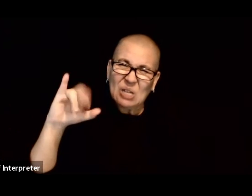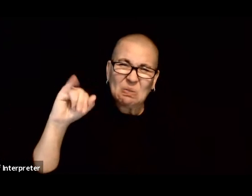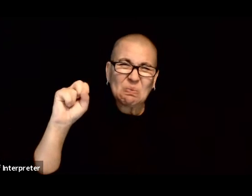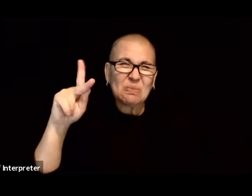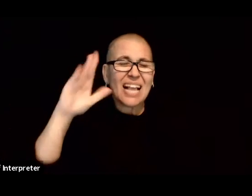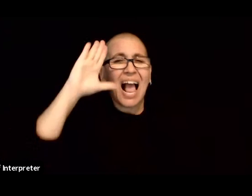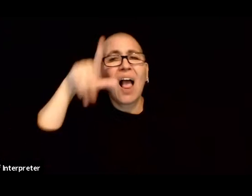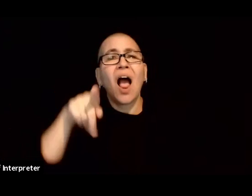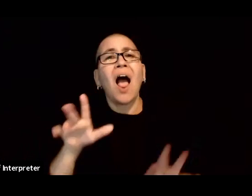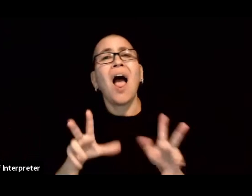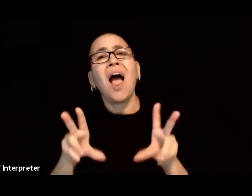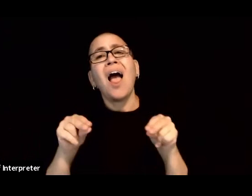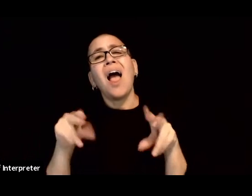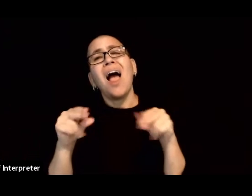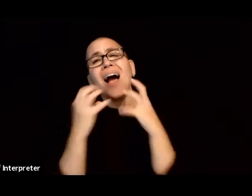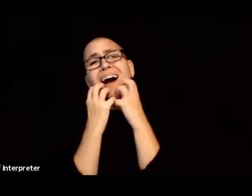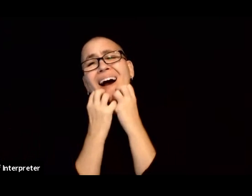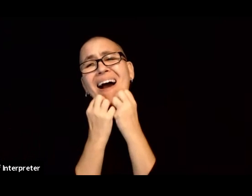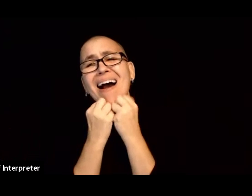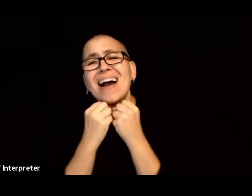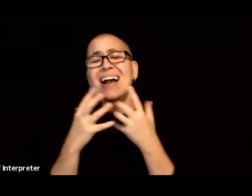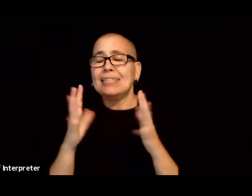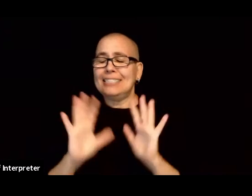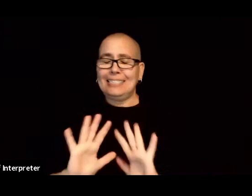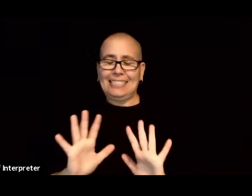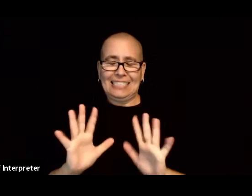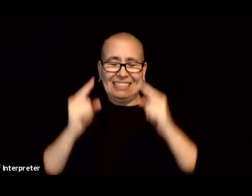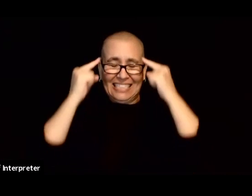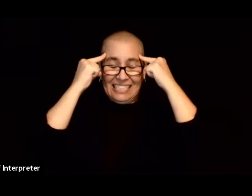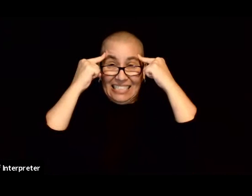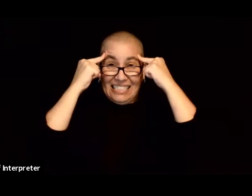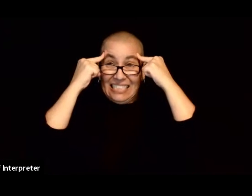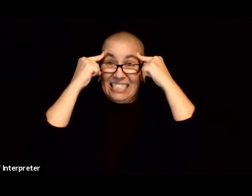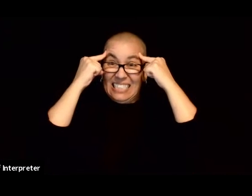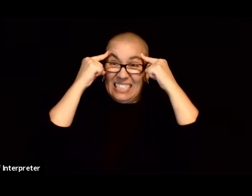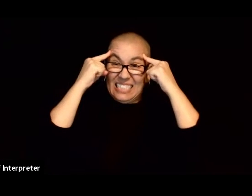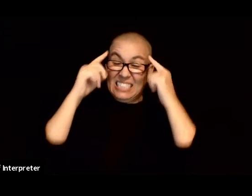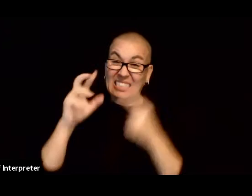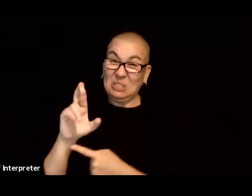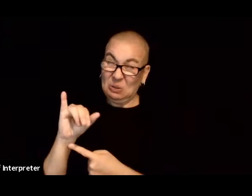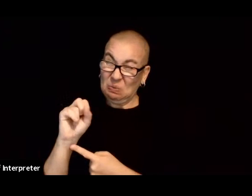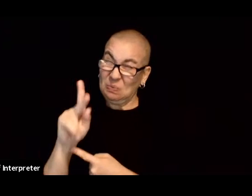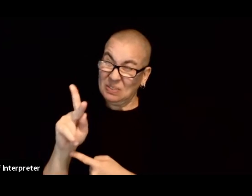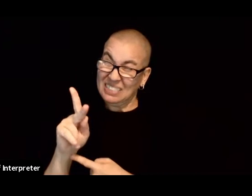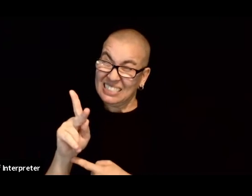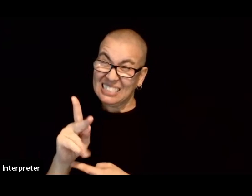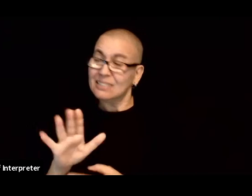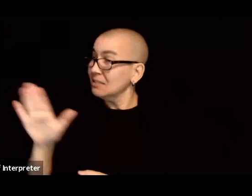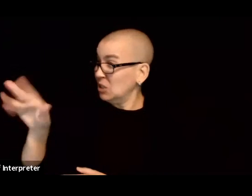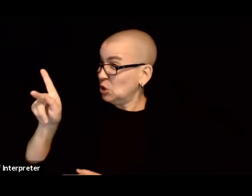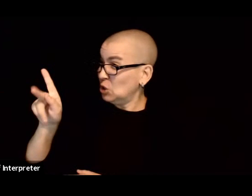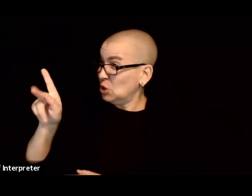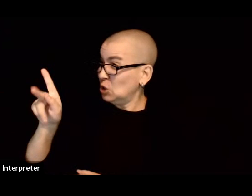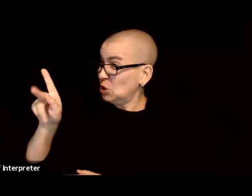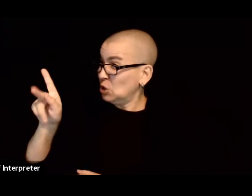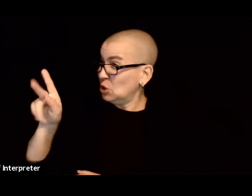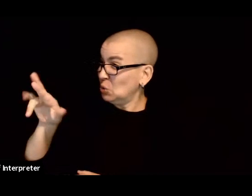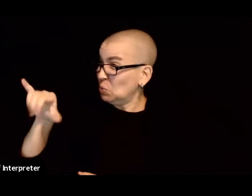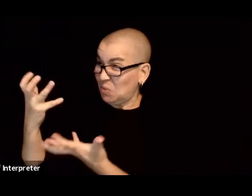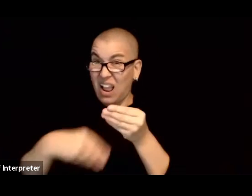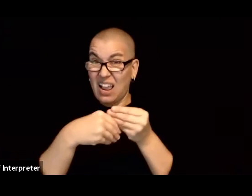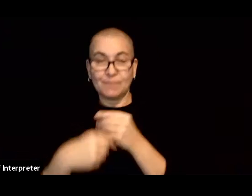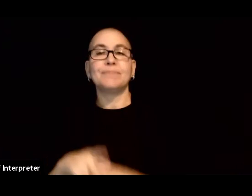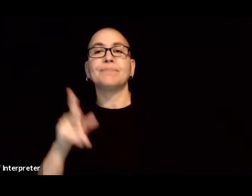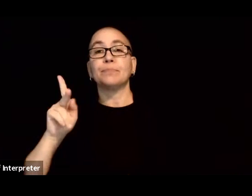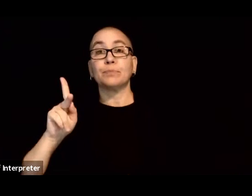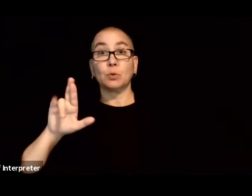want to speak a little bit to risk reduction if people are doing gatherings? Sure. Yeah, I think it's important that as we're talking